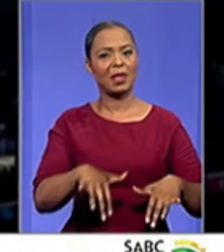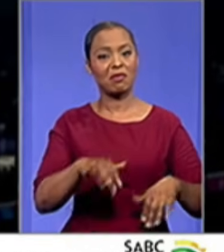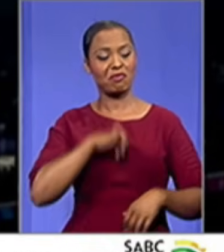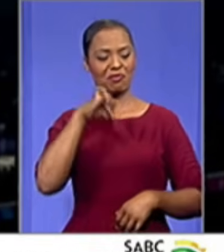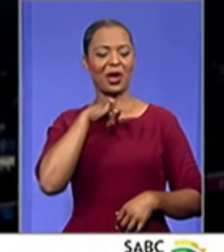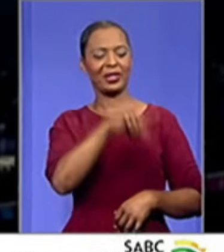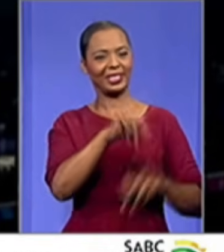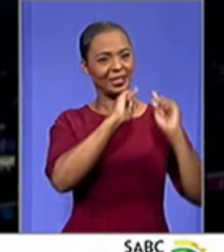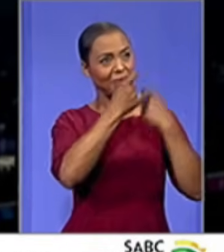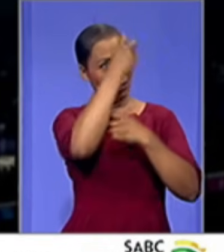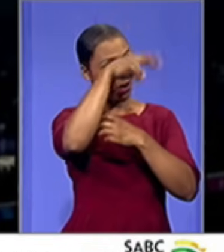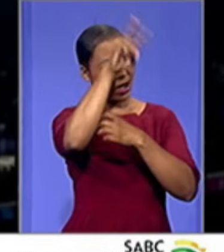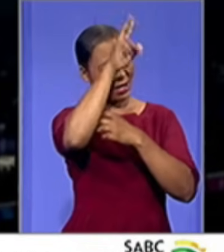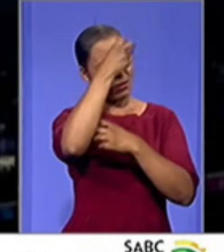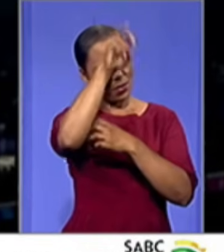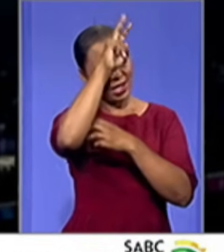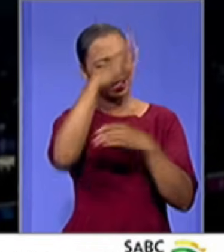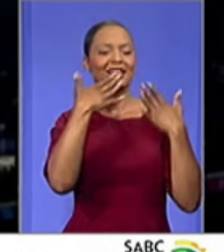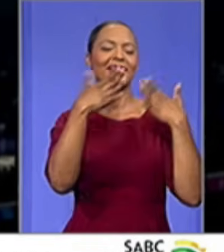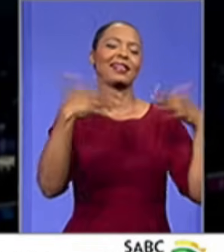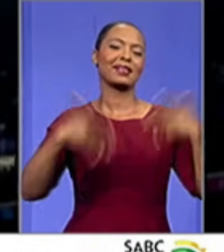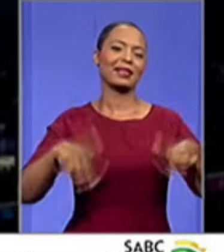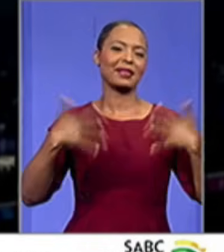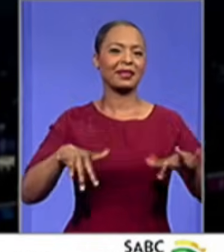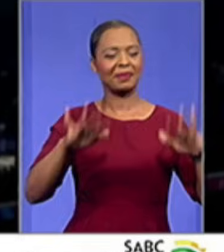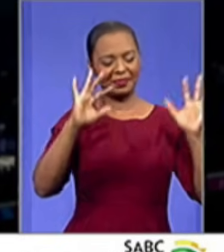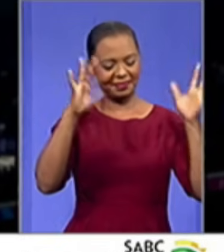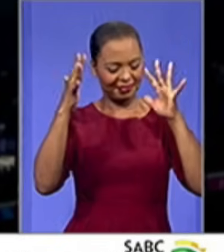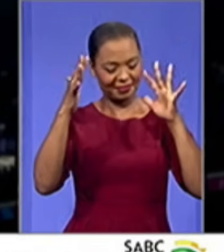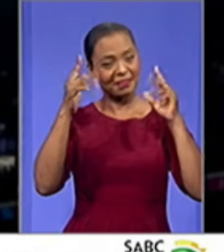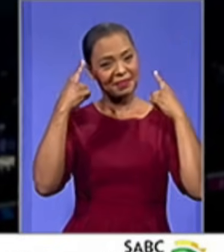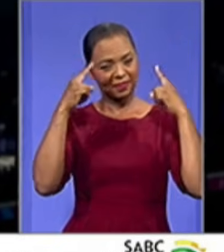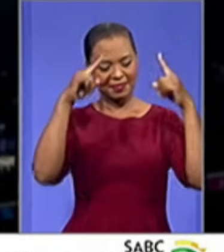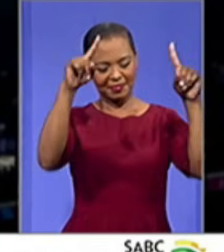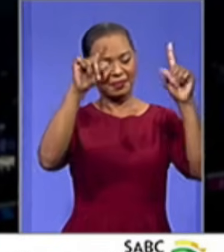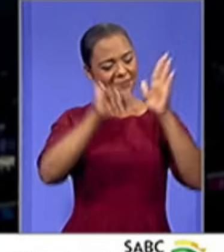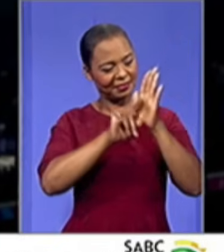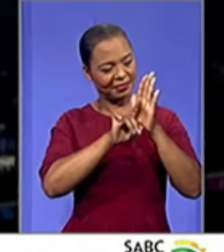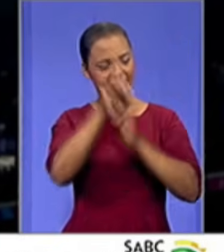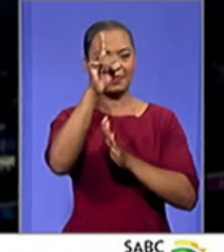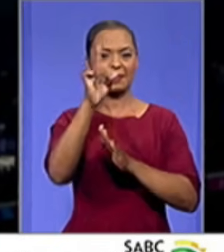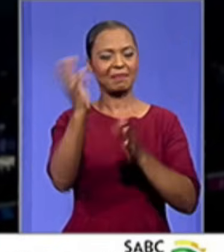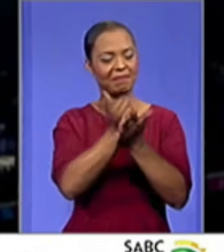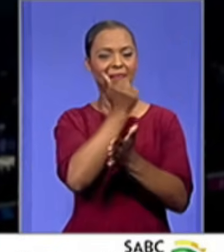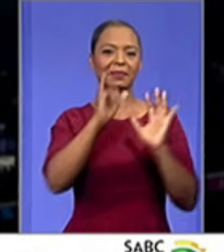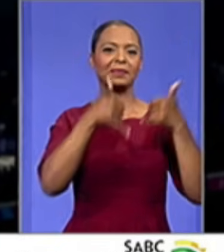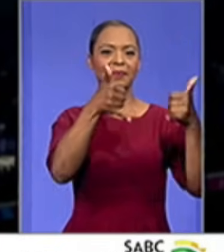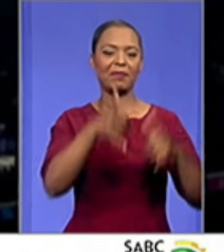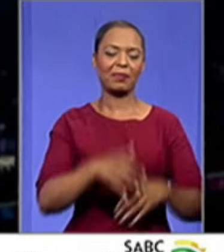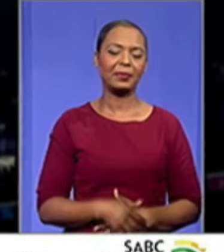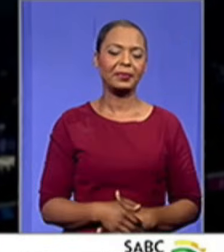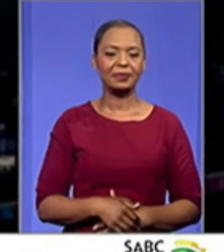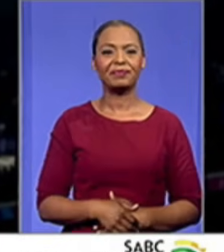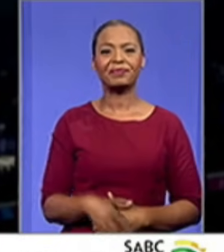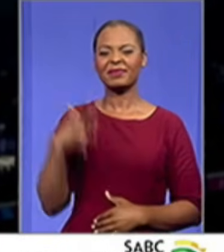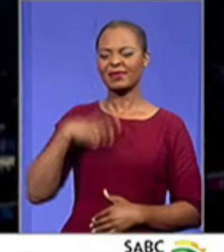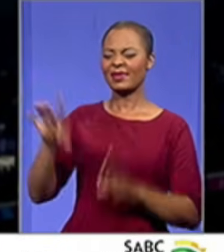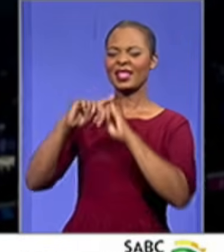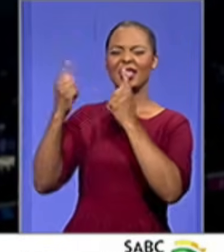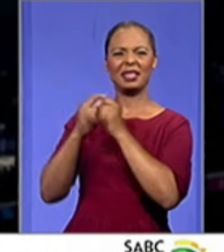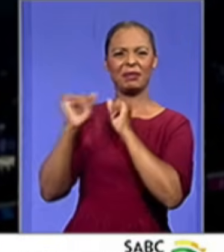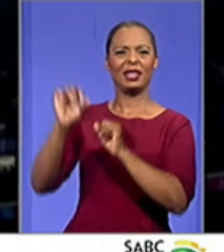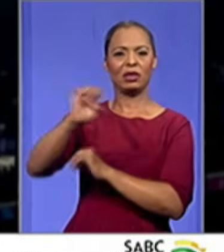re diboke re a le leboiša, tswelang pele le be le sethope se fokase. Se ditlhopha tse dingwe tsa Afrika